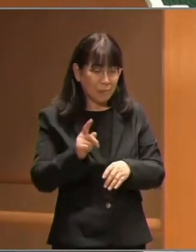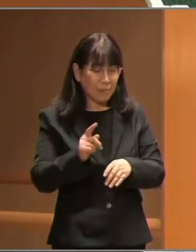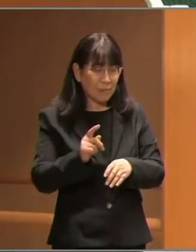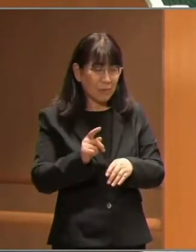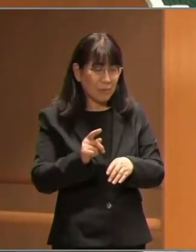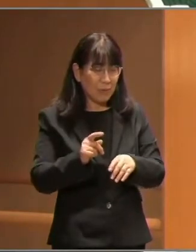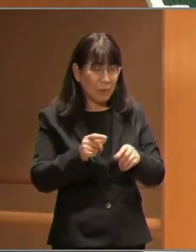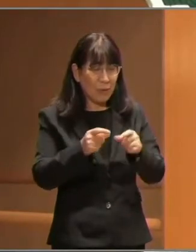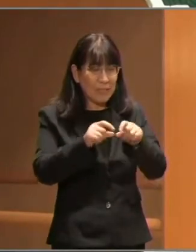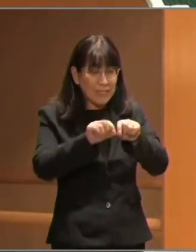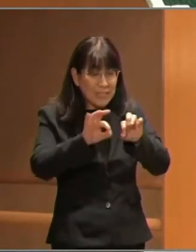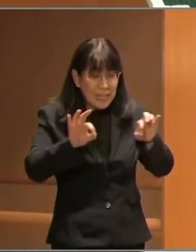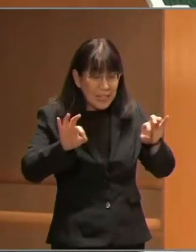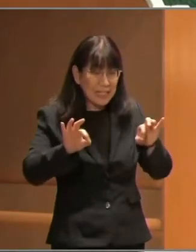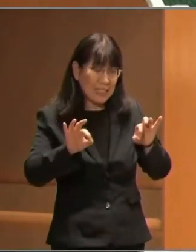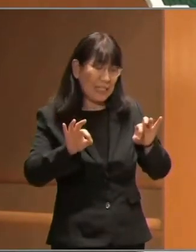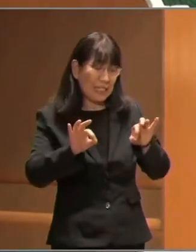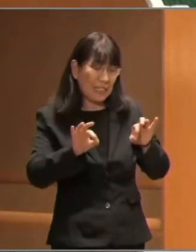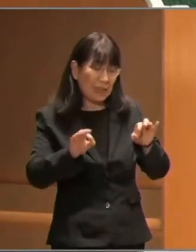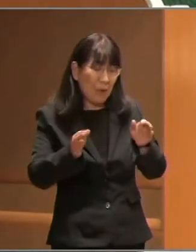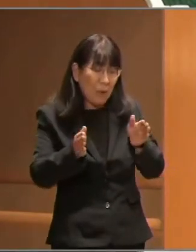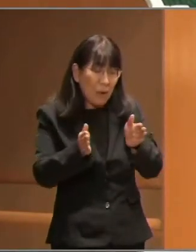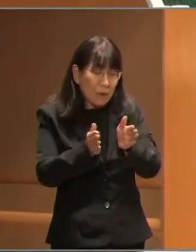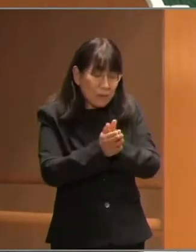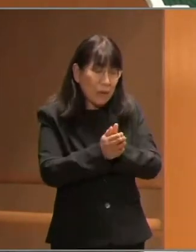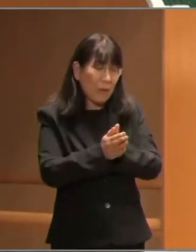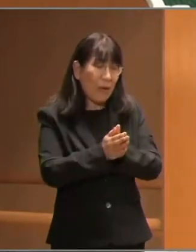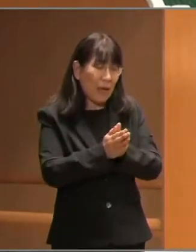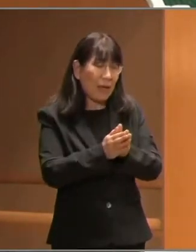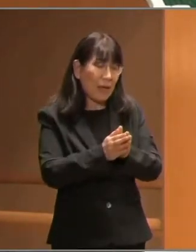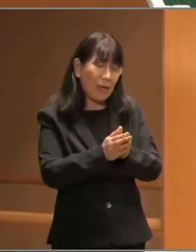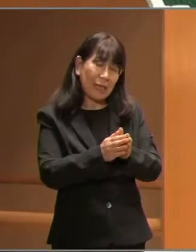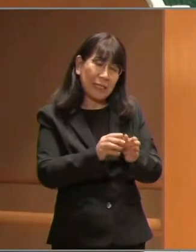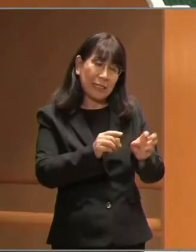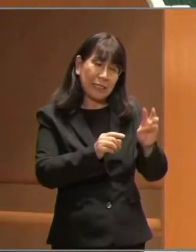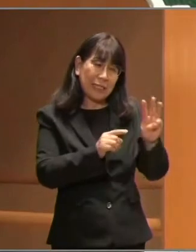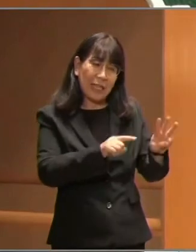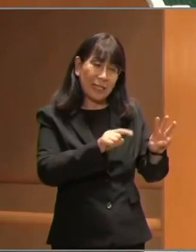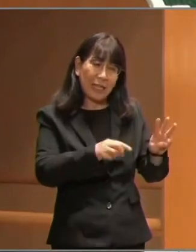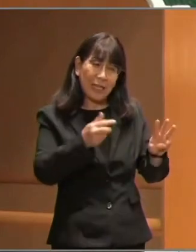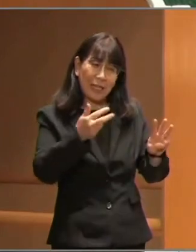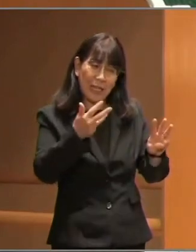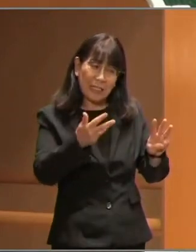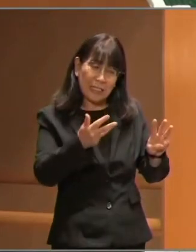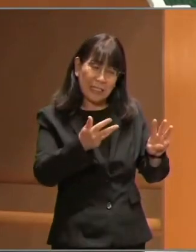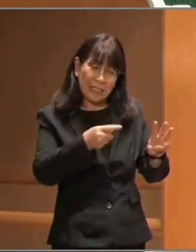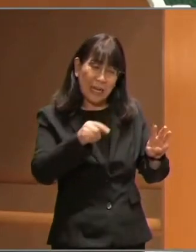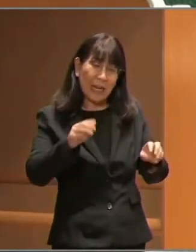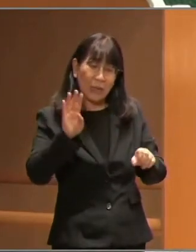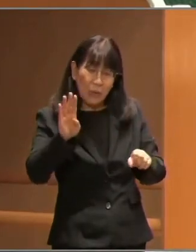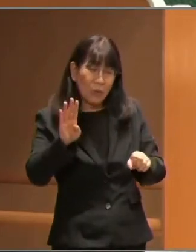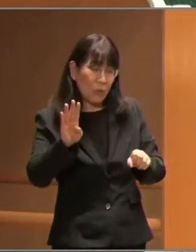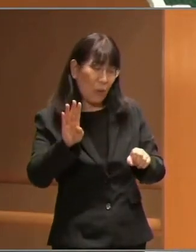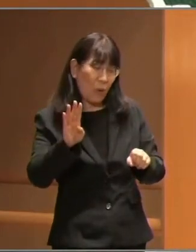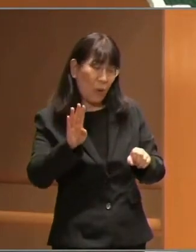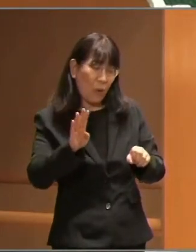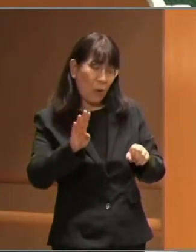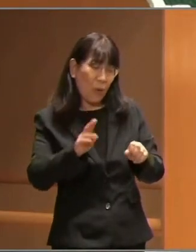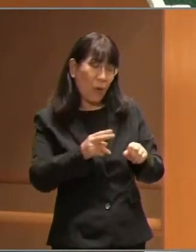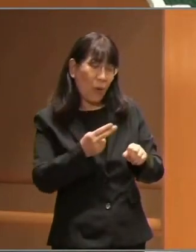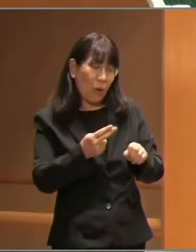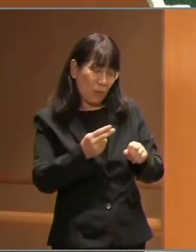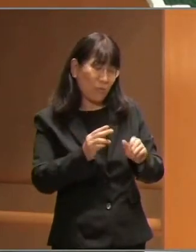winter, and the glue had the best performance in winter